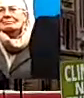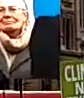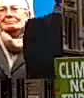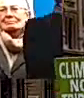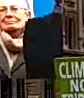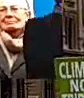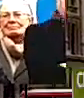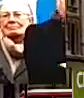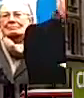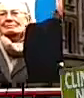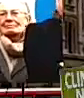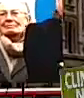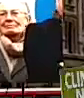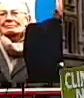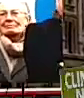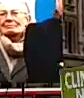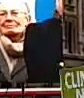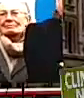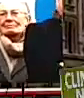difference. When I look at you,